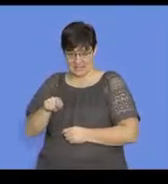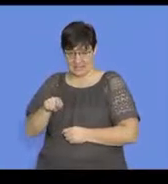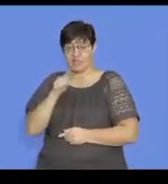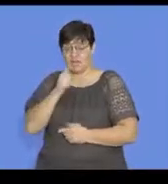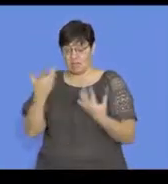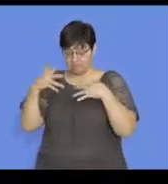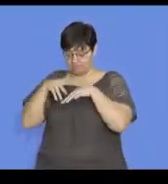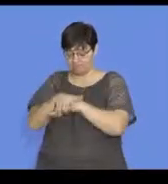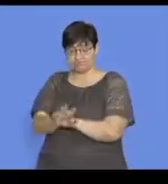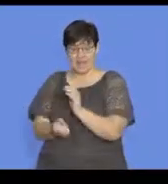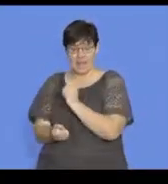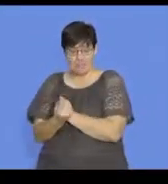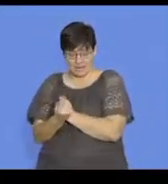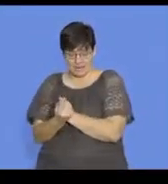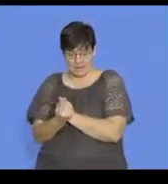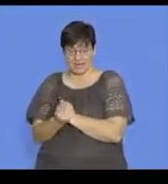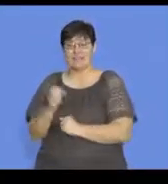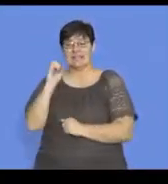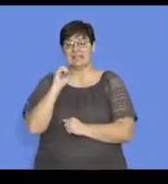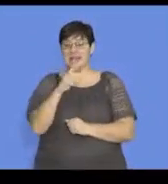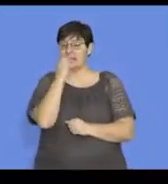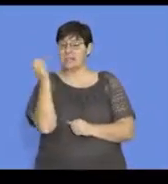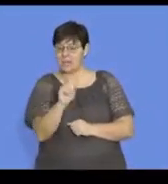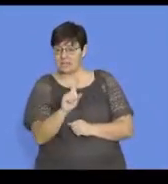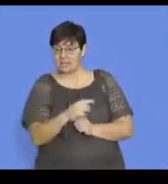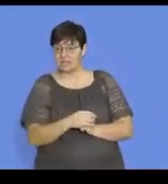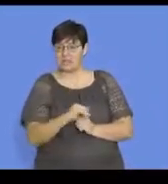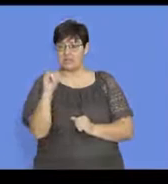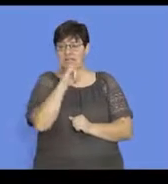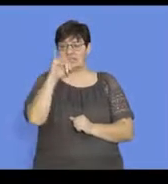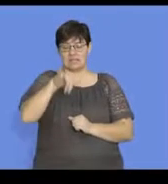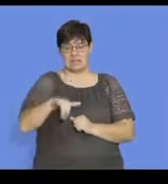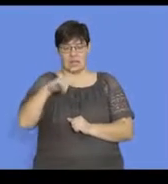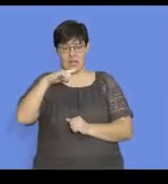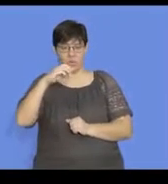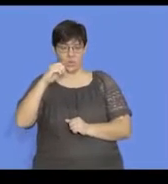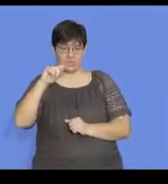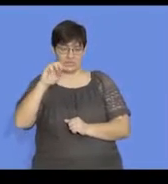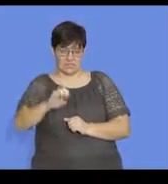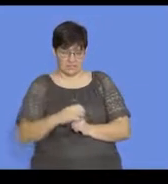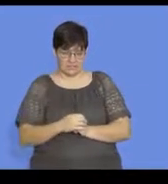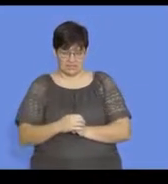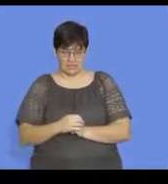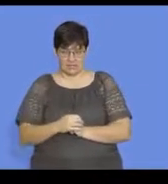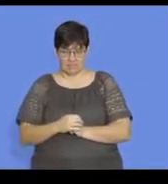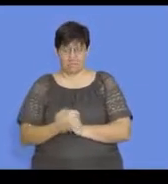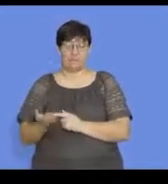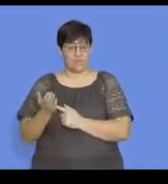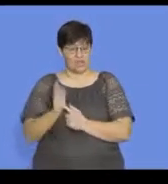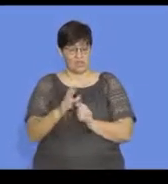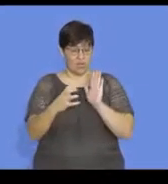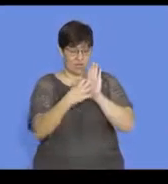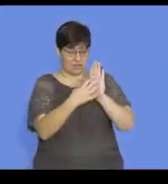occurs, that cell is called a zygote. I want to show you this diagram over here. It's